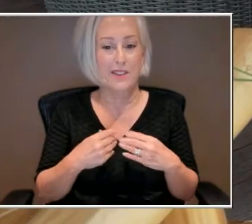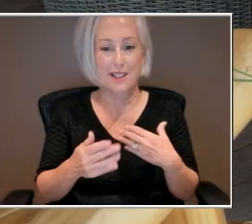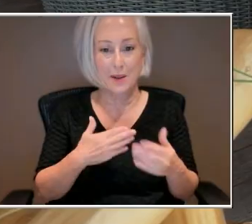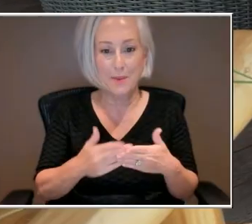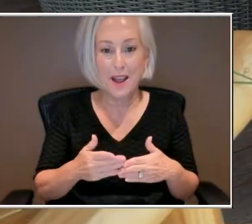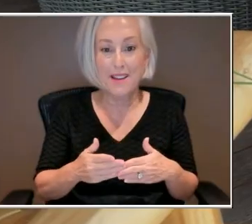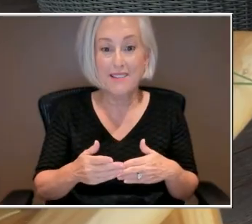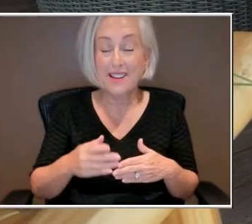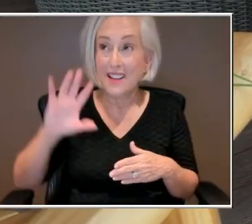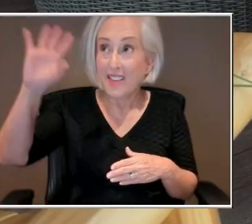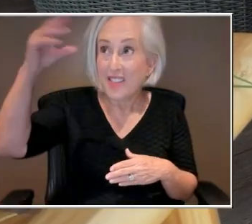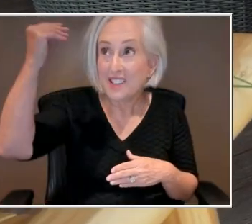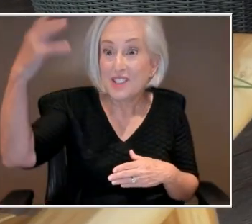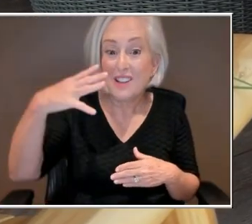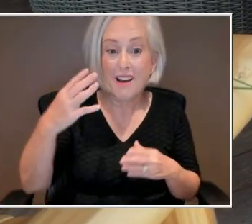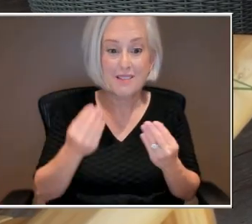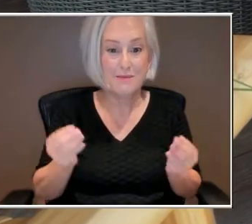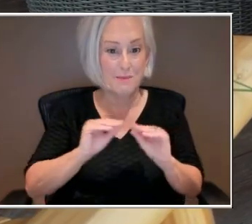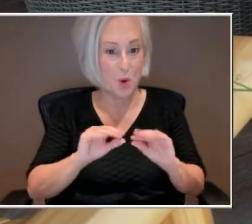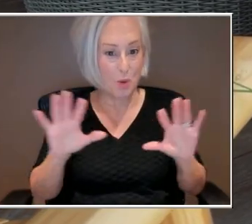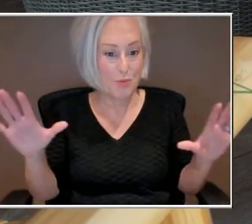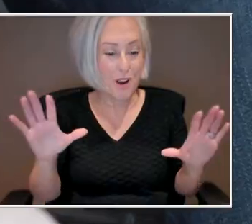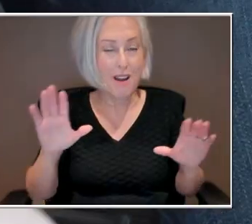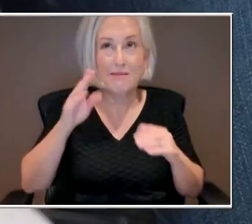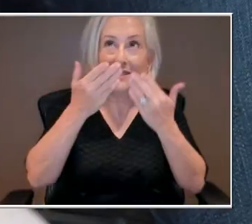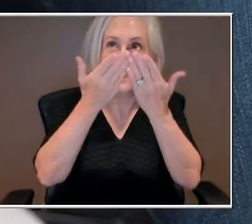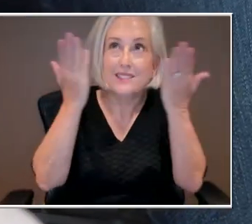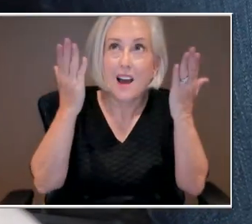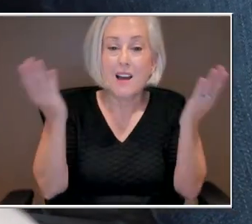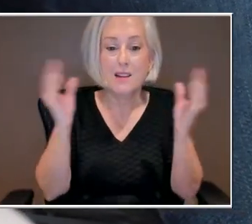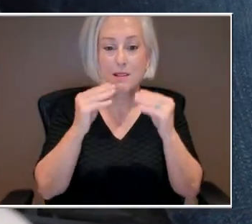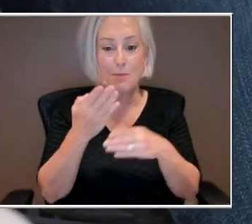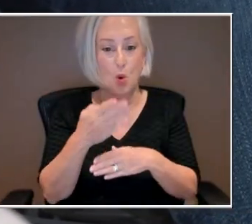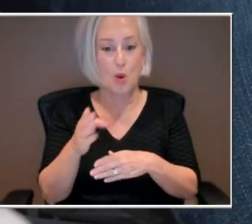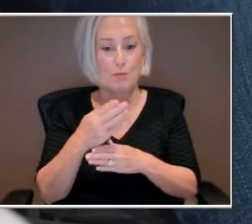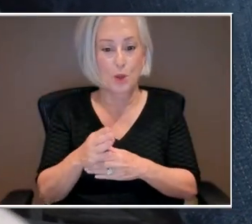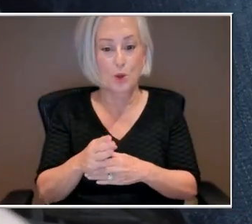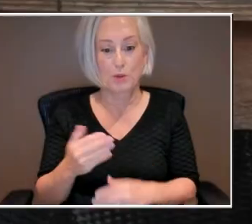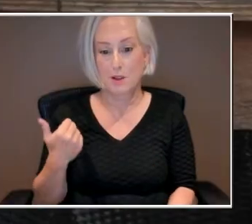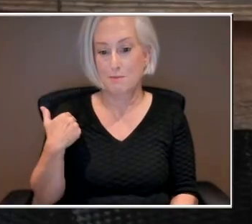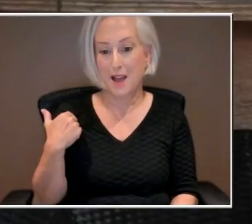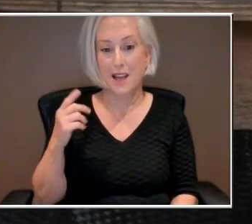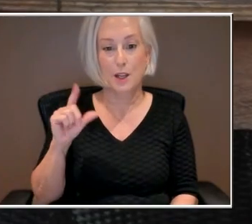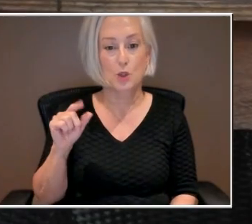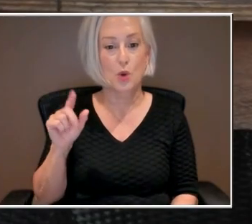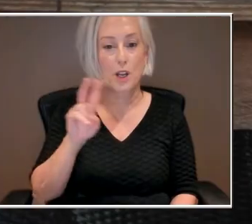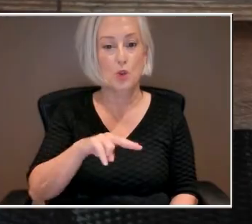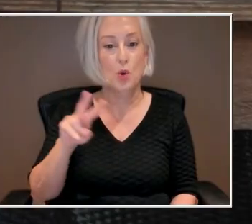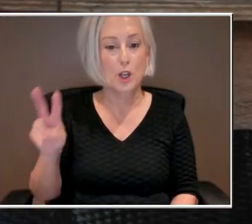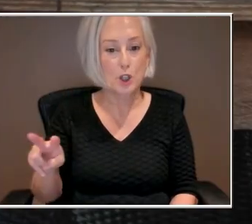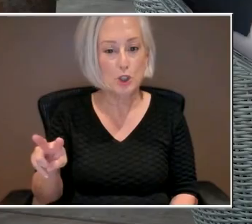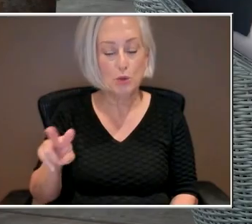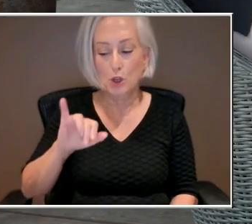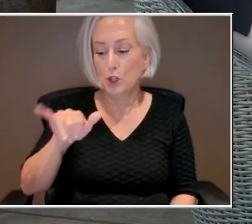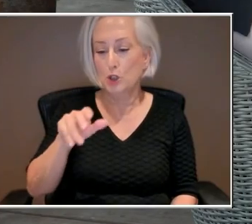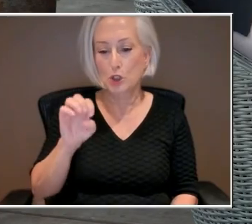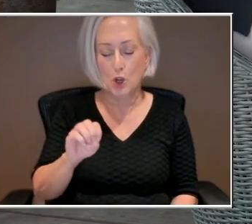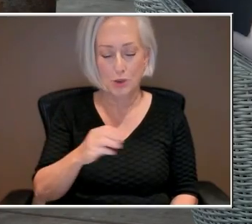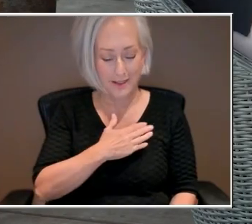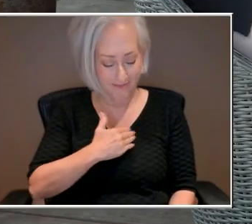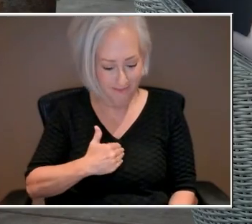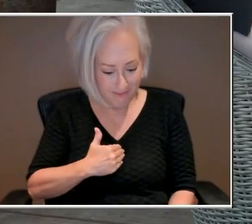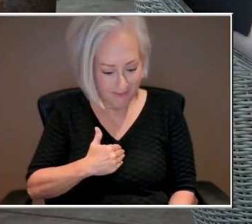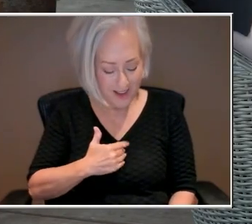That's because in 2022, Josie, a nurse, felt something was off. I had noticed a spot in my breast. I had had it